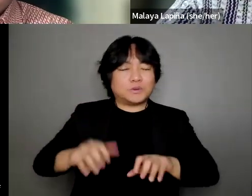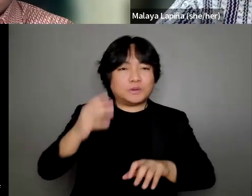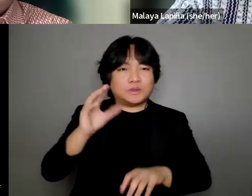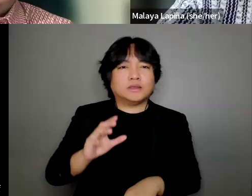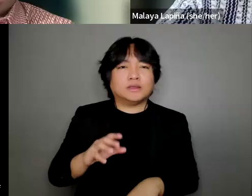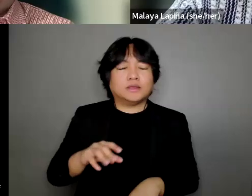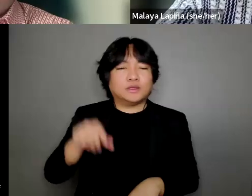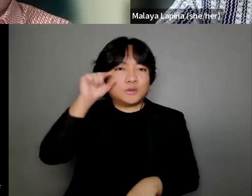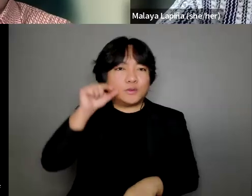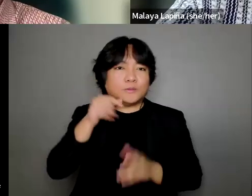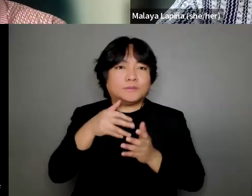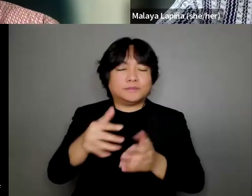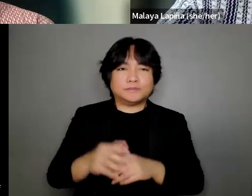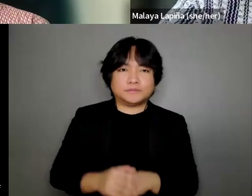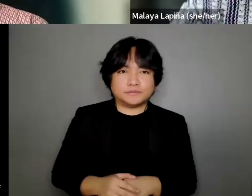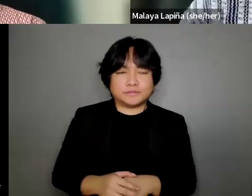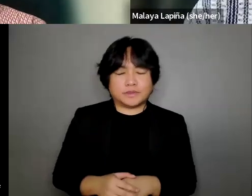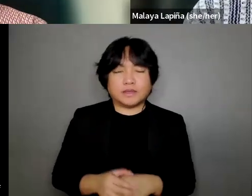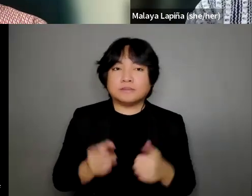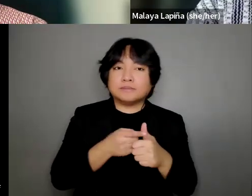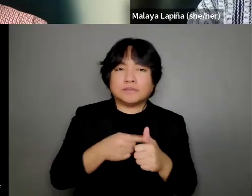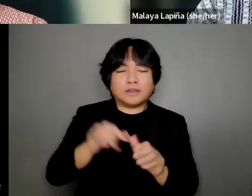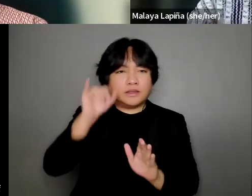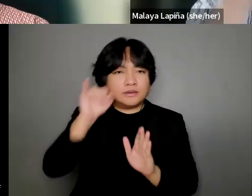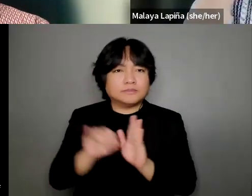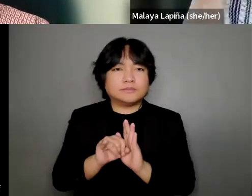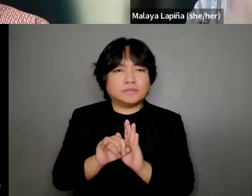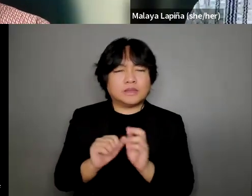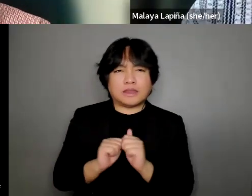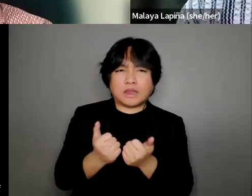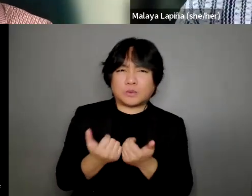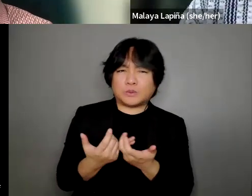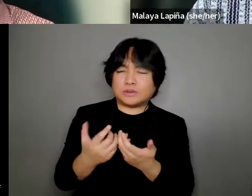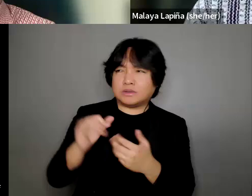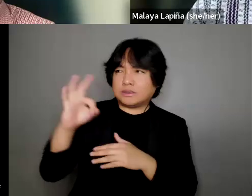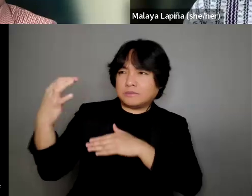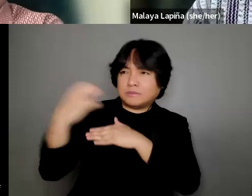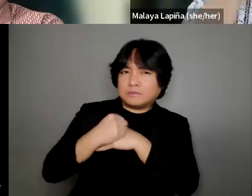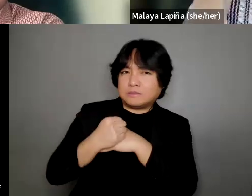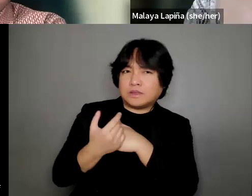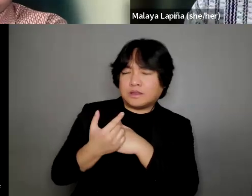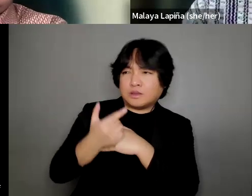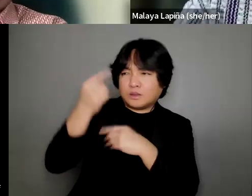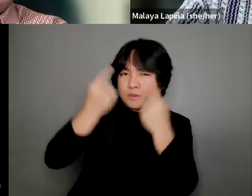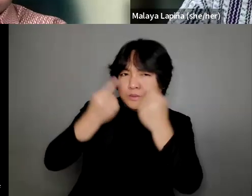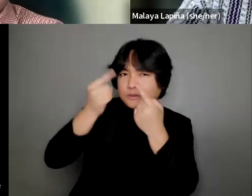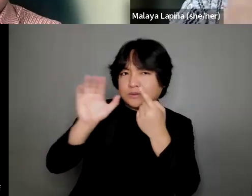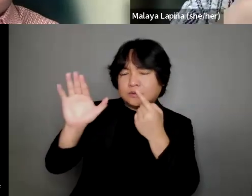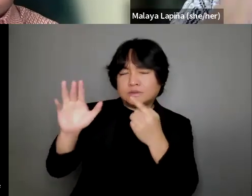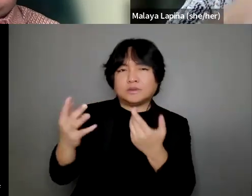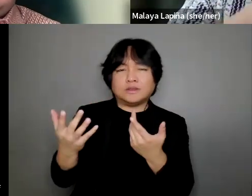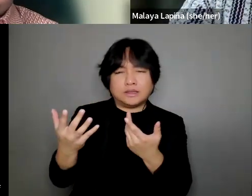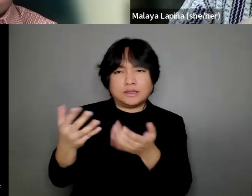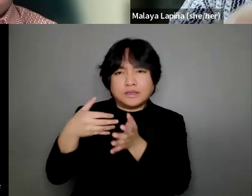studies is really yung pag-identify muna no ano yung mga sasabihin natin colonial logics, ng mga colonial narratives.